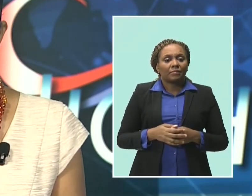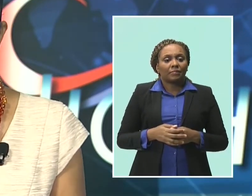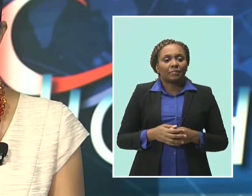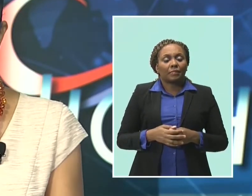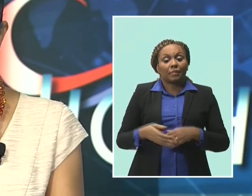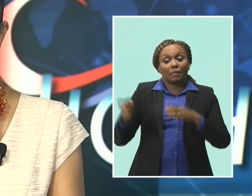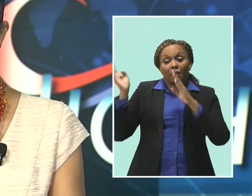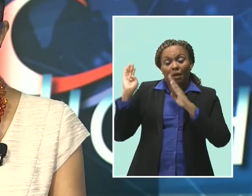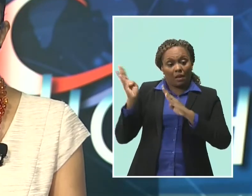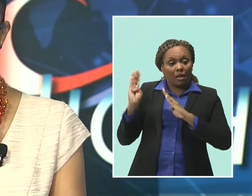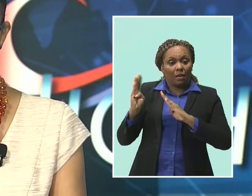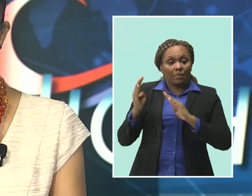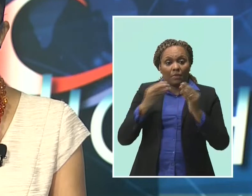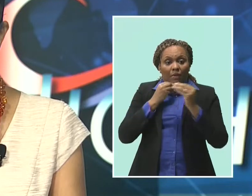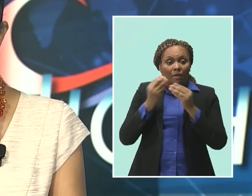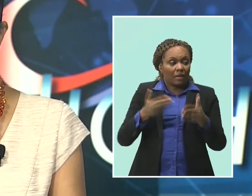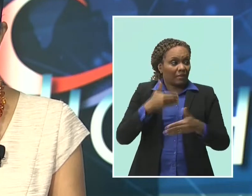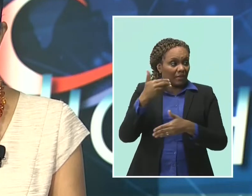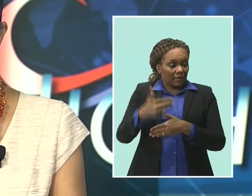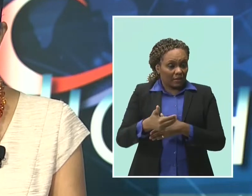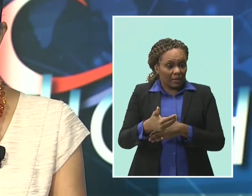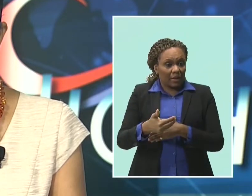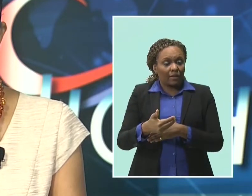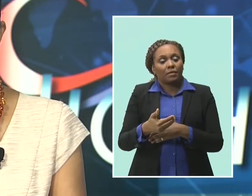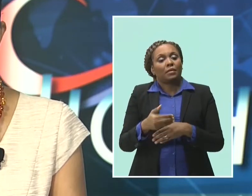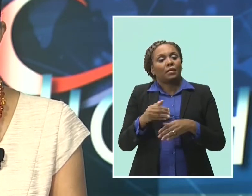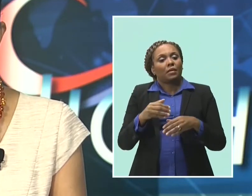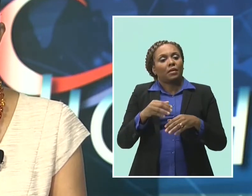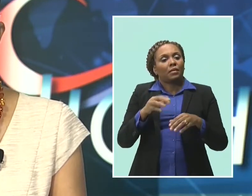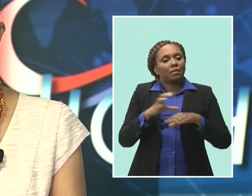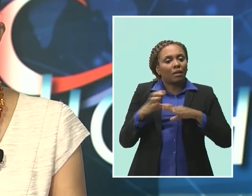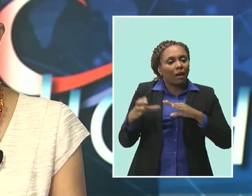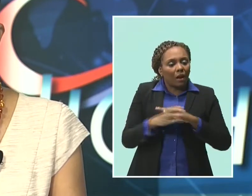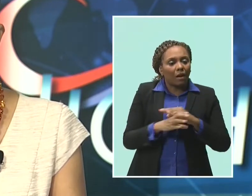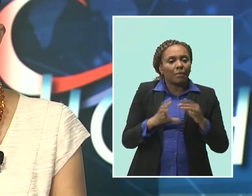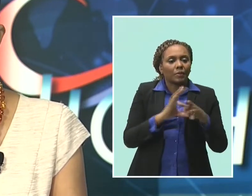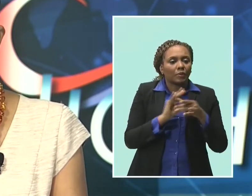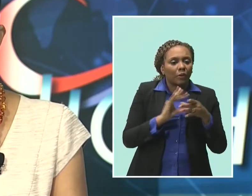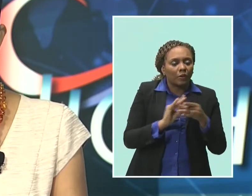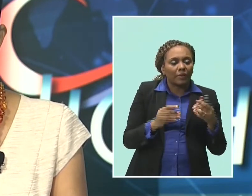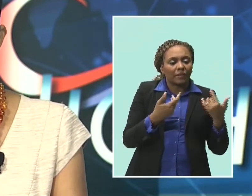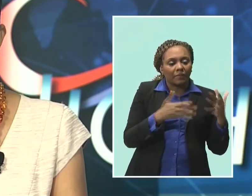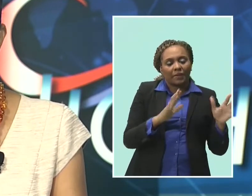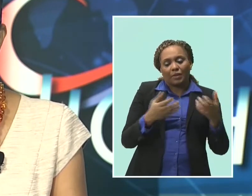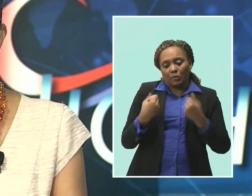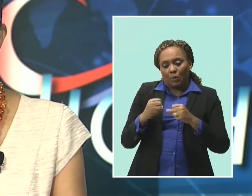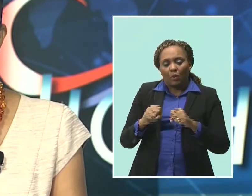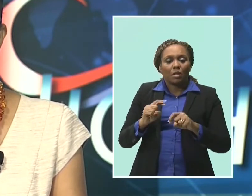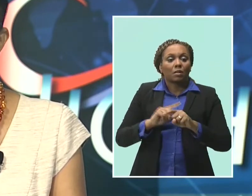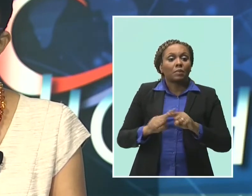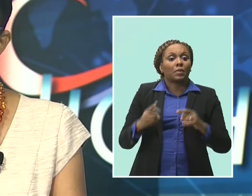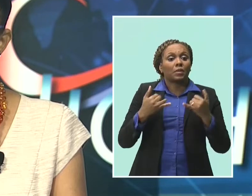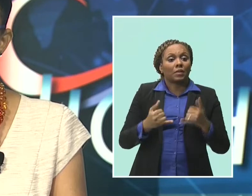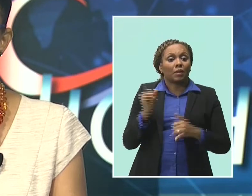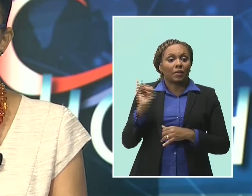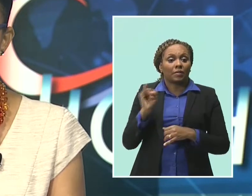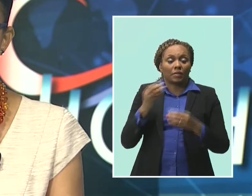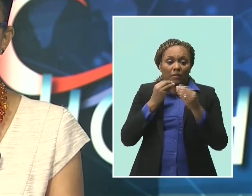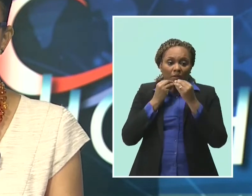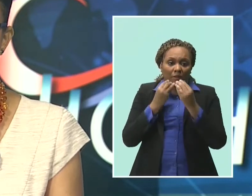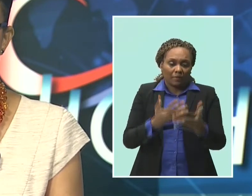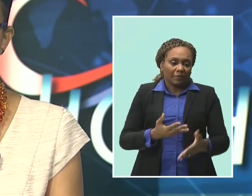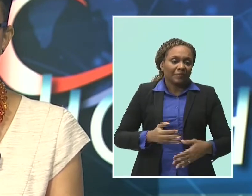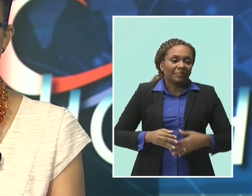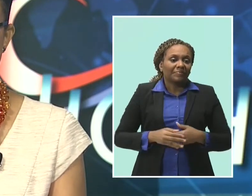the Bahamas operating under the government's phased economic recovery plan. Then we have sports, but first this tip from Cooperators General